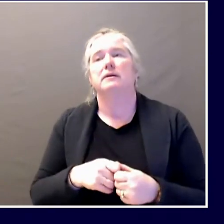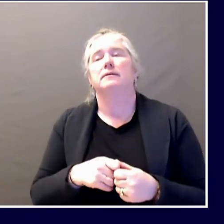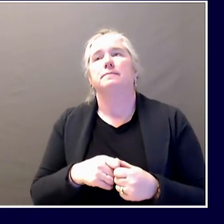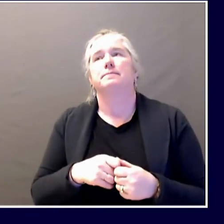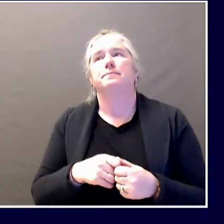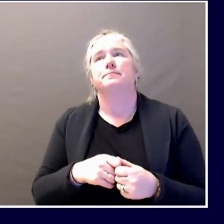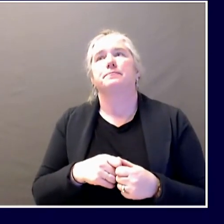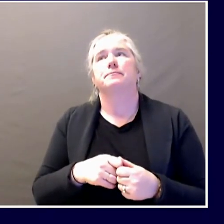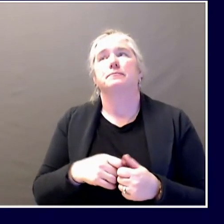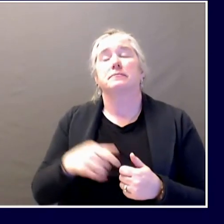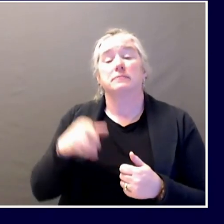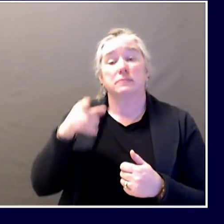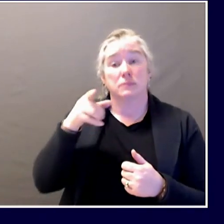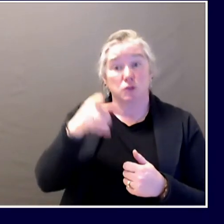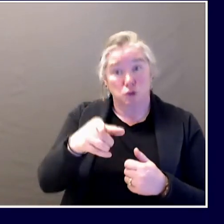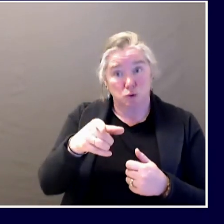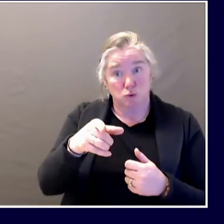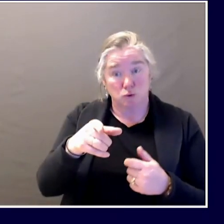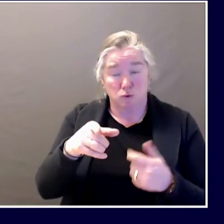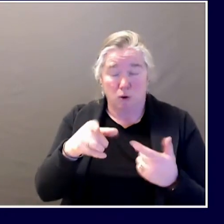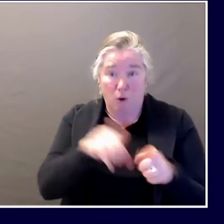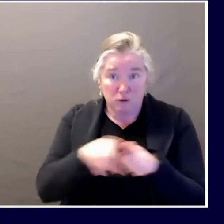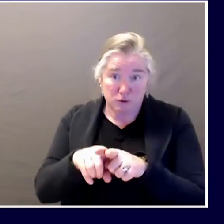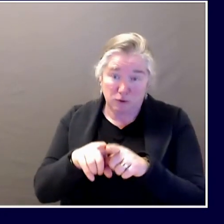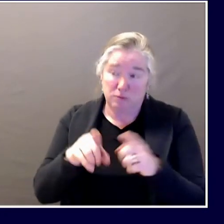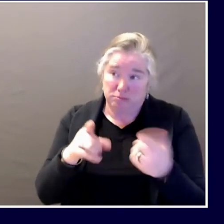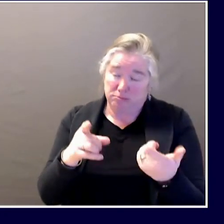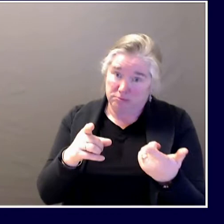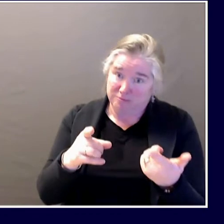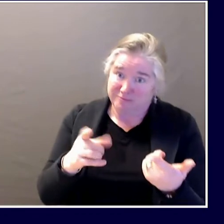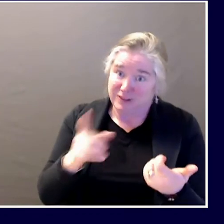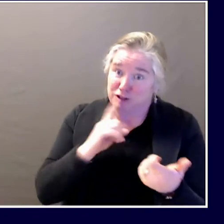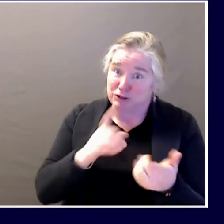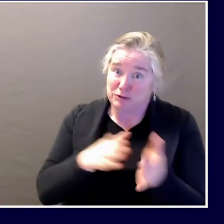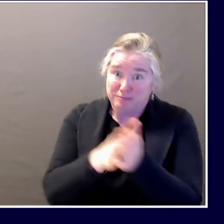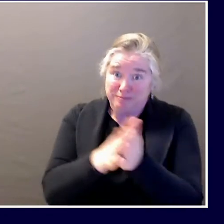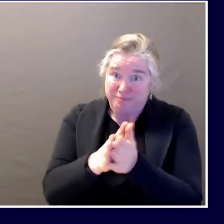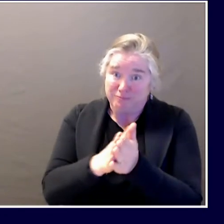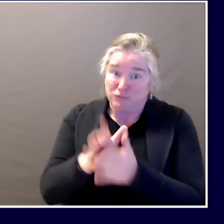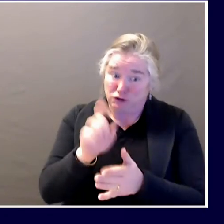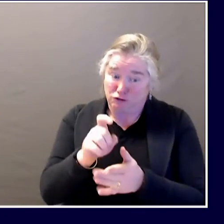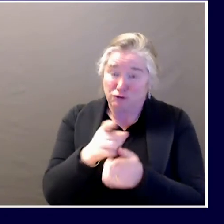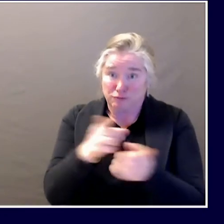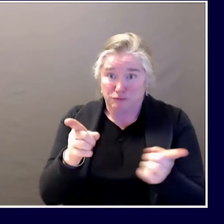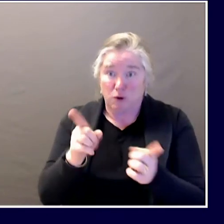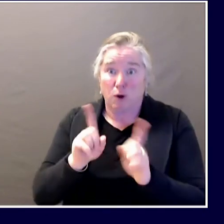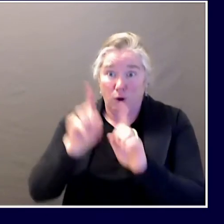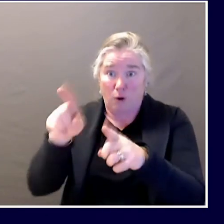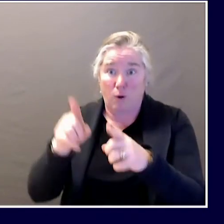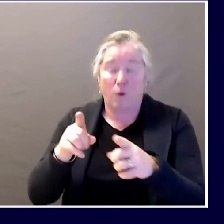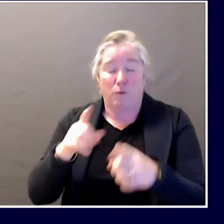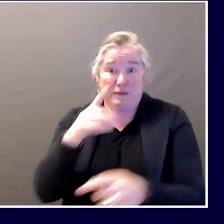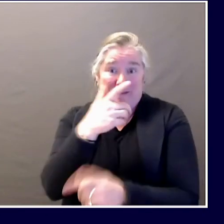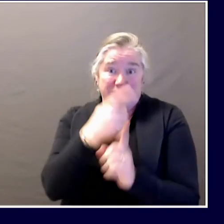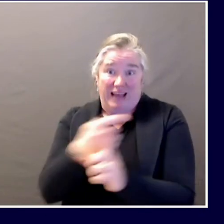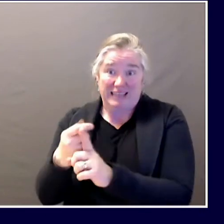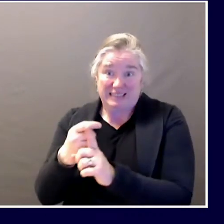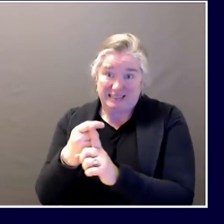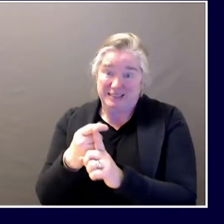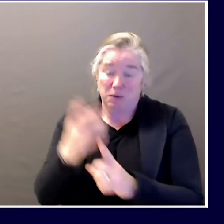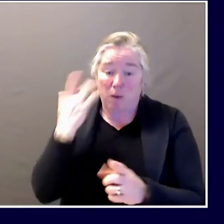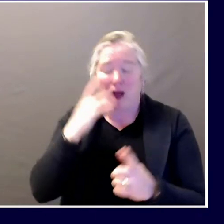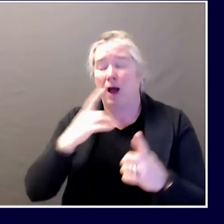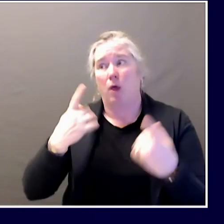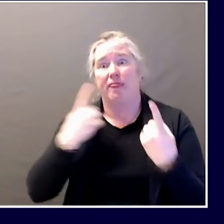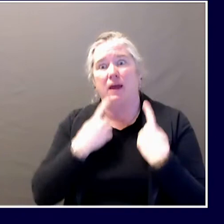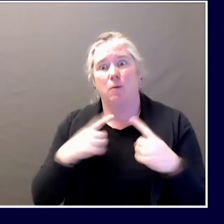why you too should get vaccinated when your turn is up. The vaccines we have are spectacularly effective, and